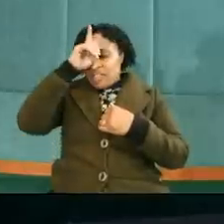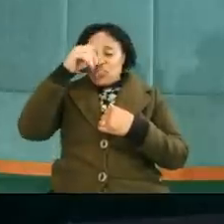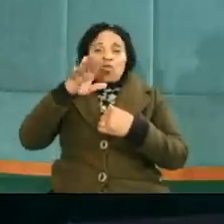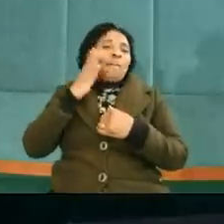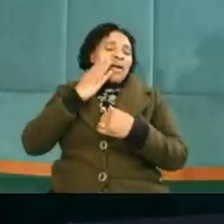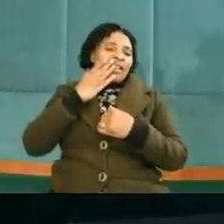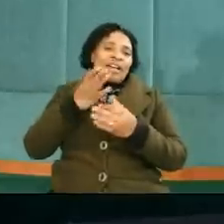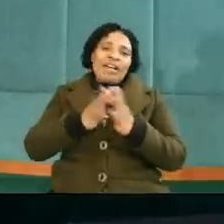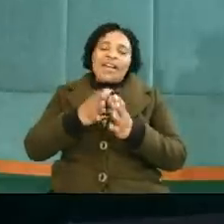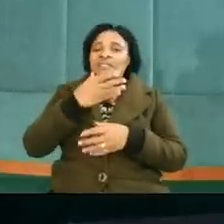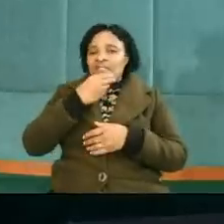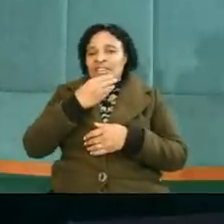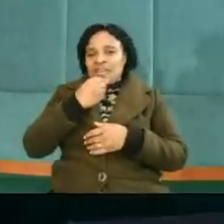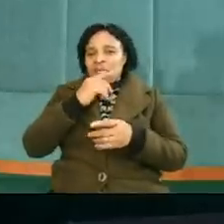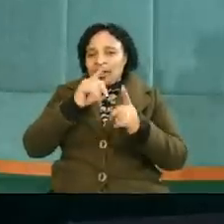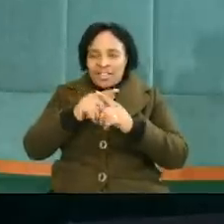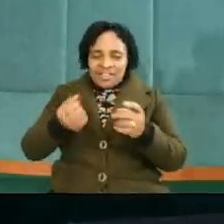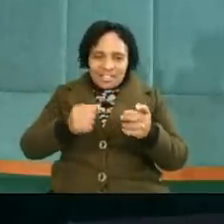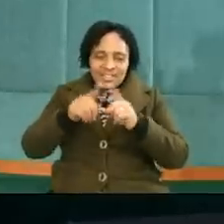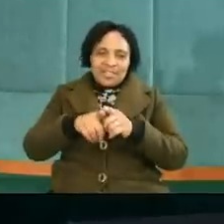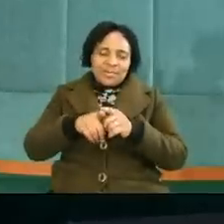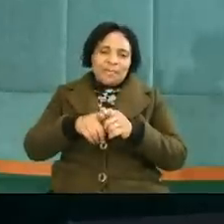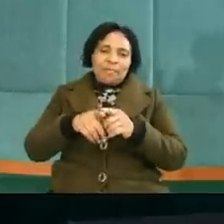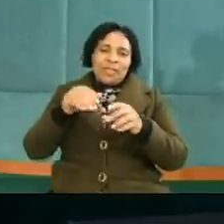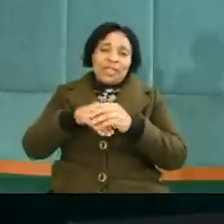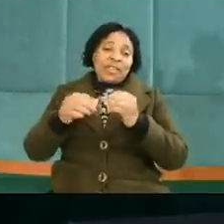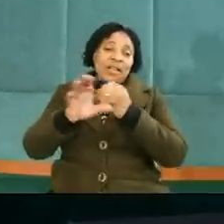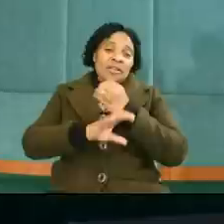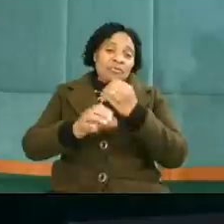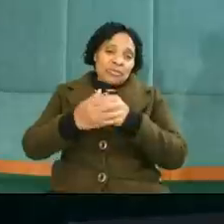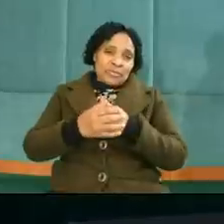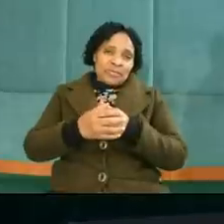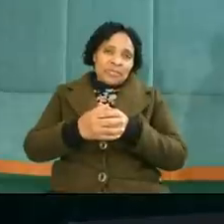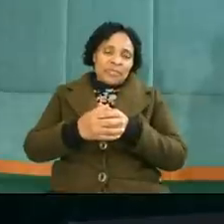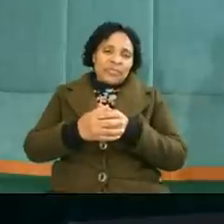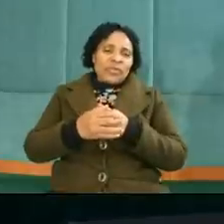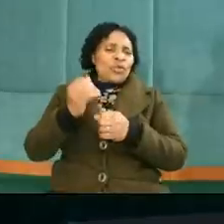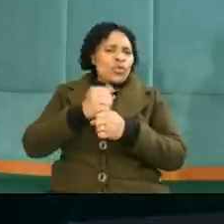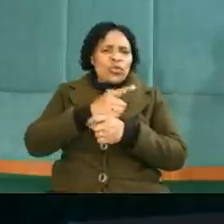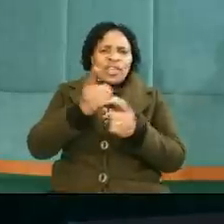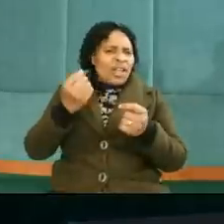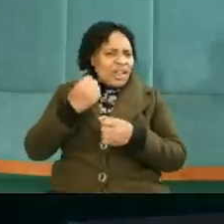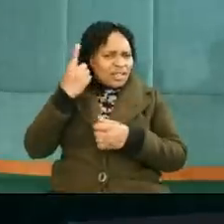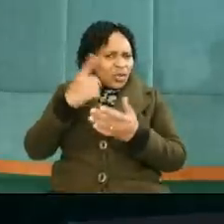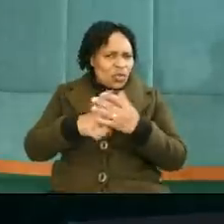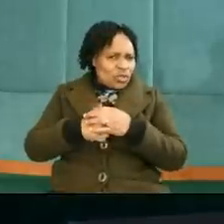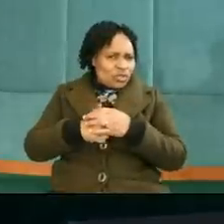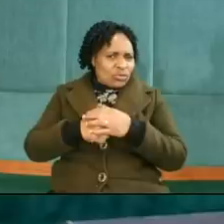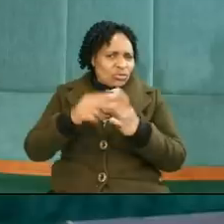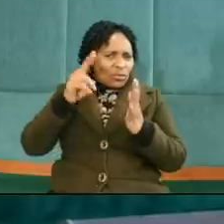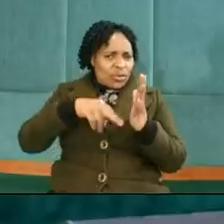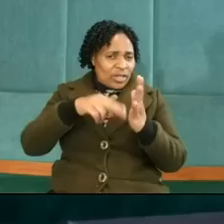papas at the village, brothers and sisters in the country. Do they understand what you just heard a while